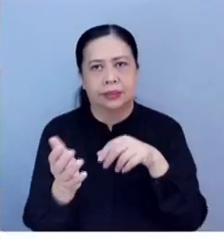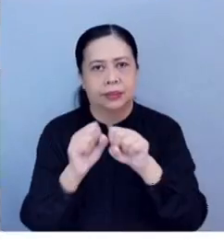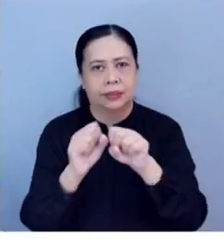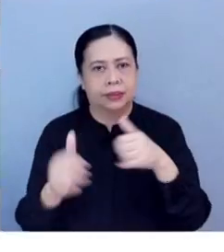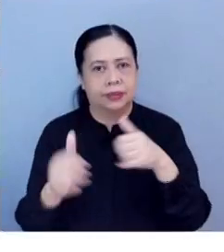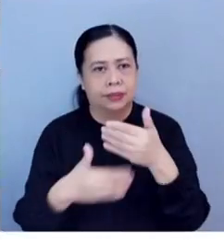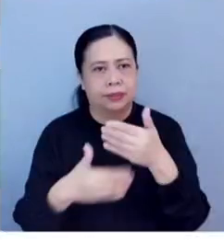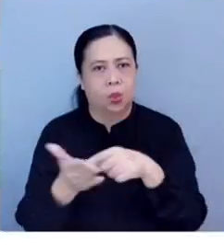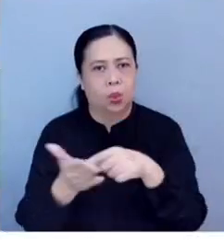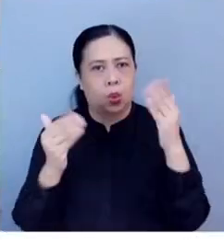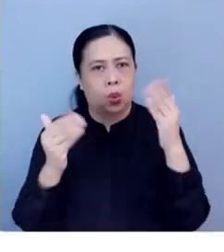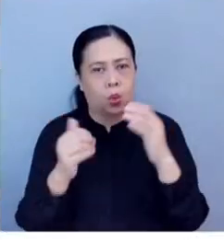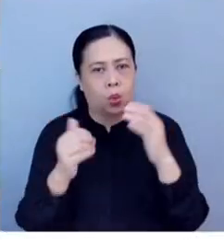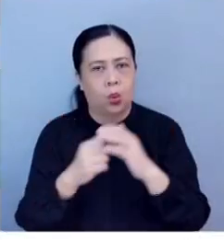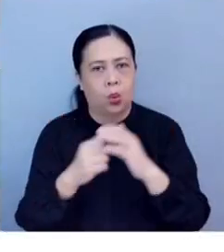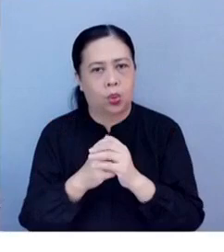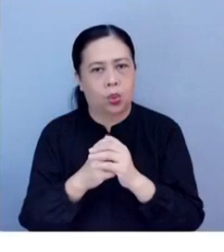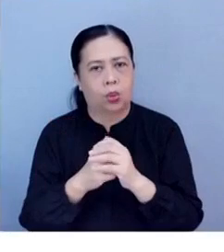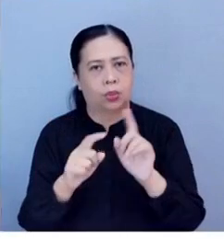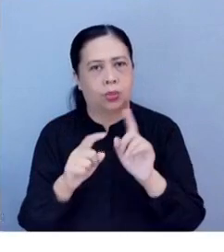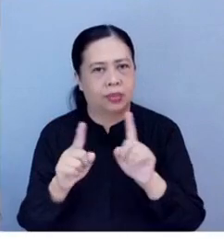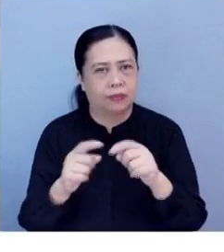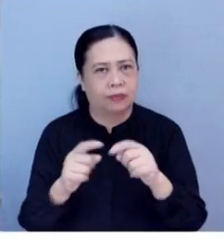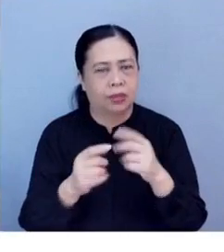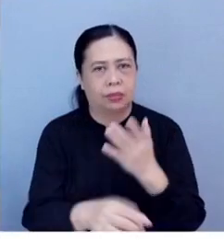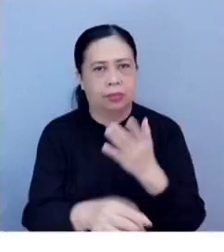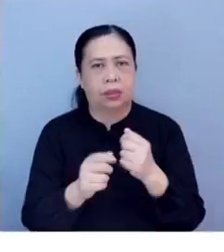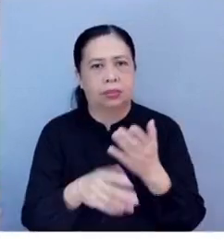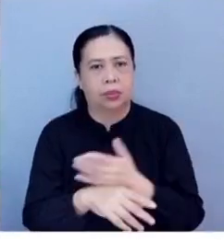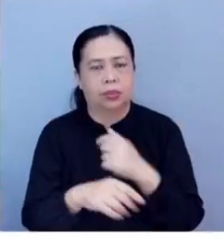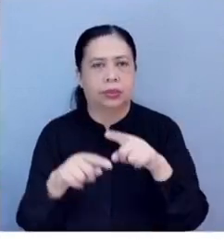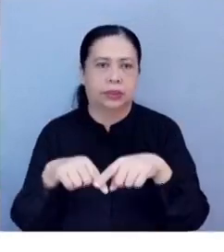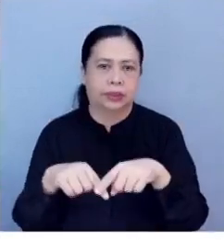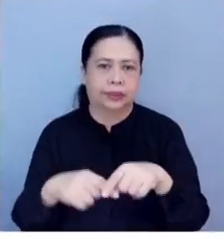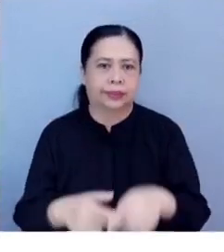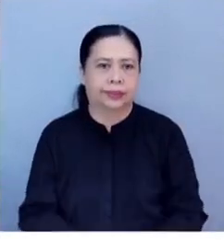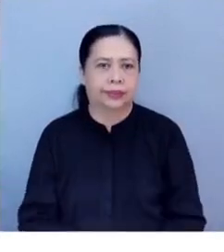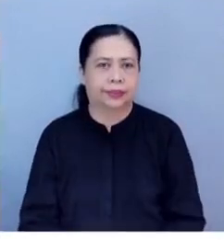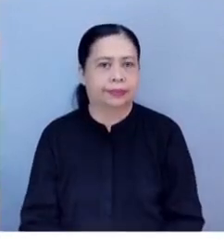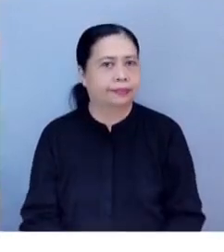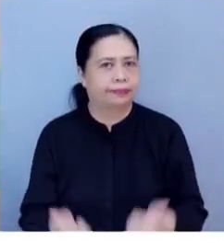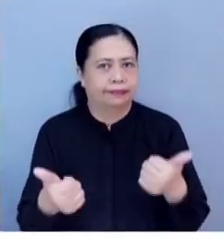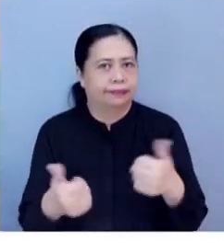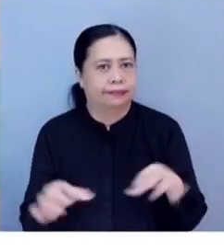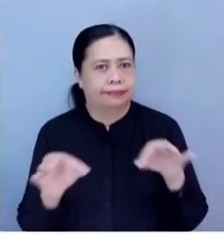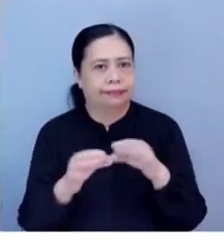products that will then improve speed and reliability. So it's going to be a catalyst.